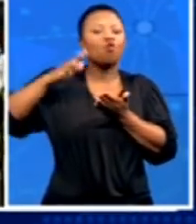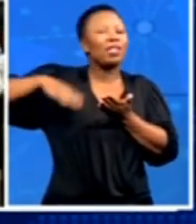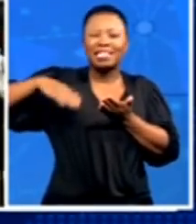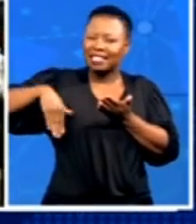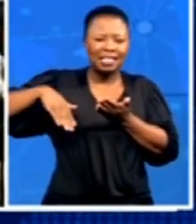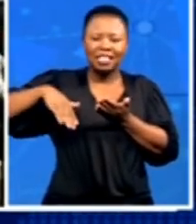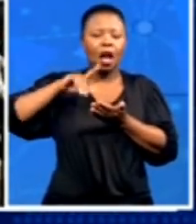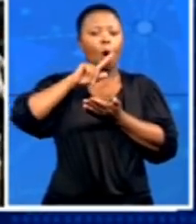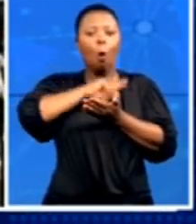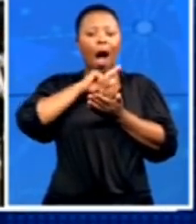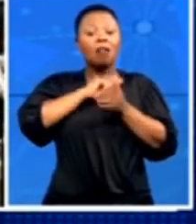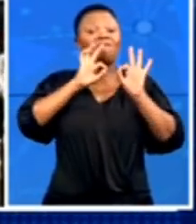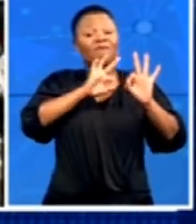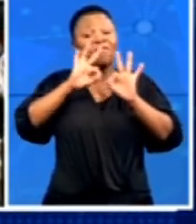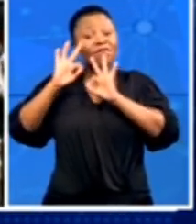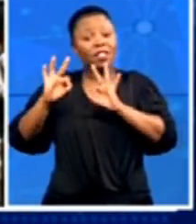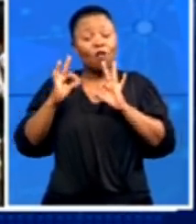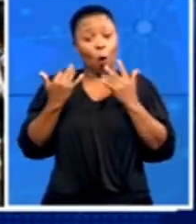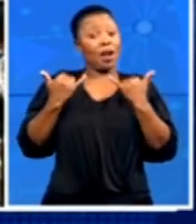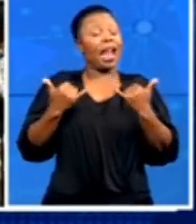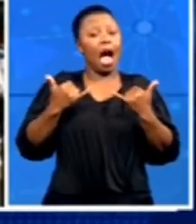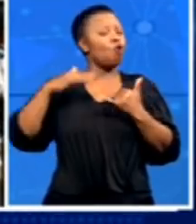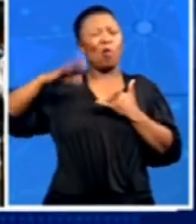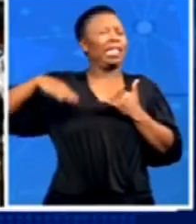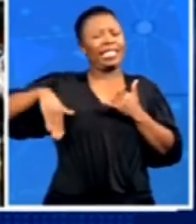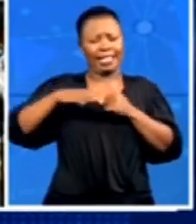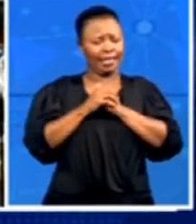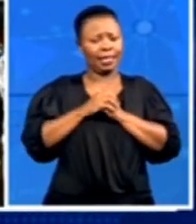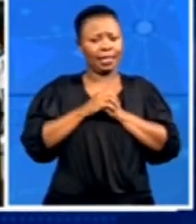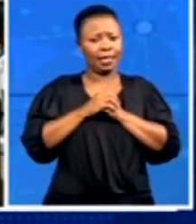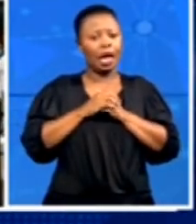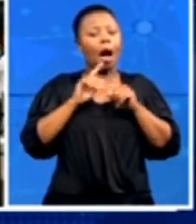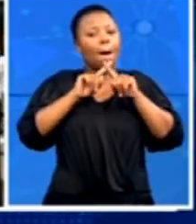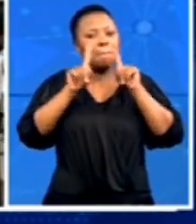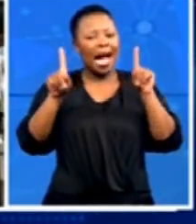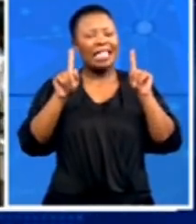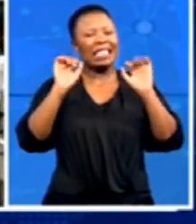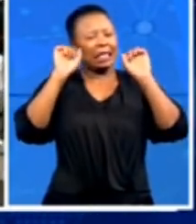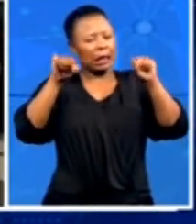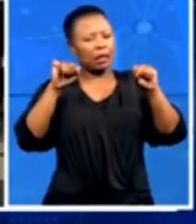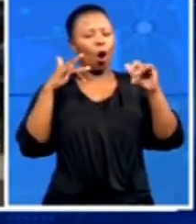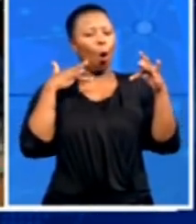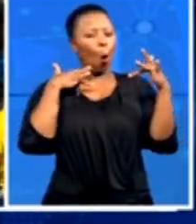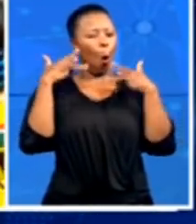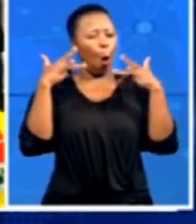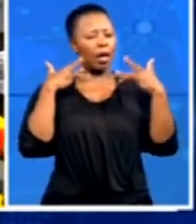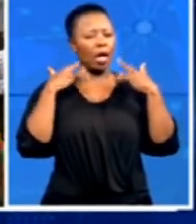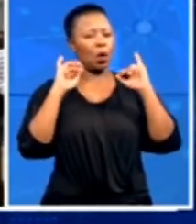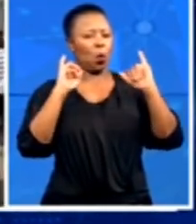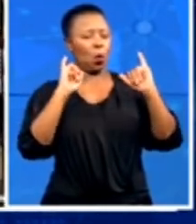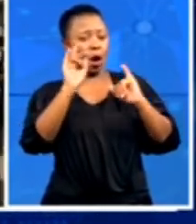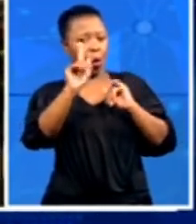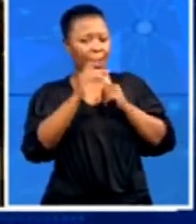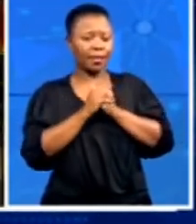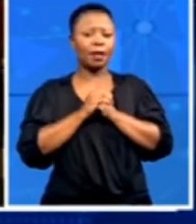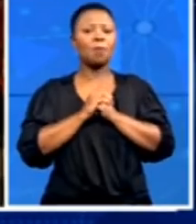point. But of course, the biggest concern is that we now are aware that the fire has